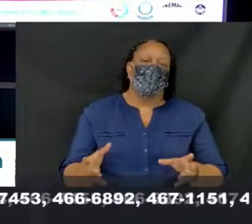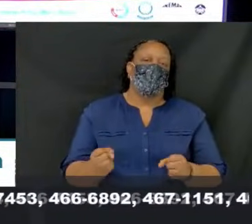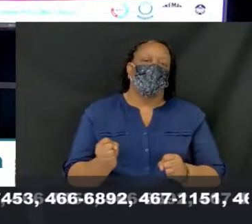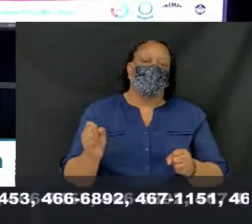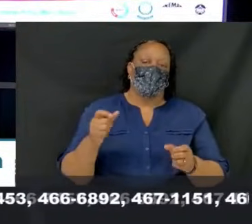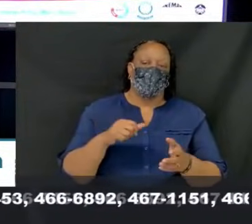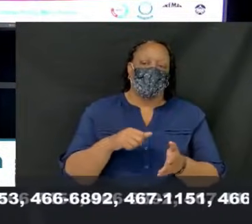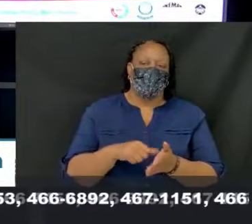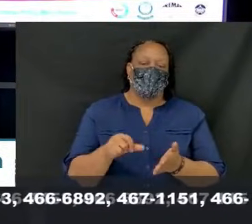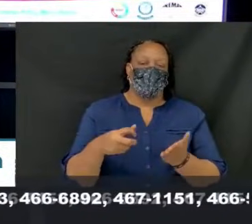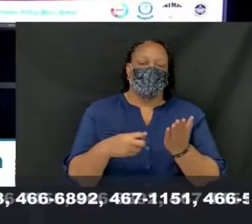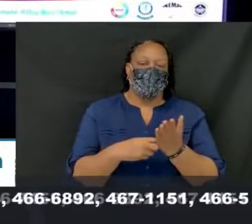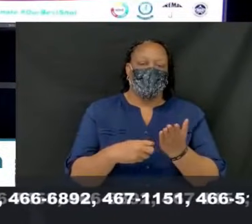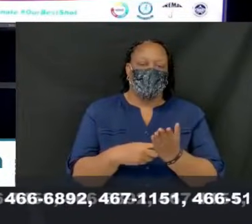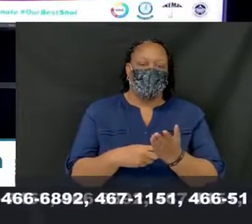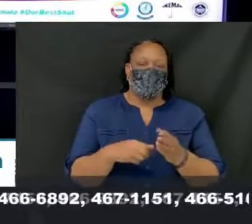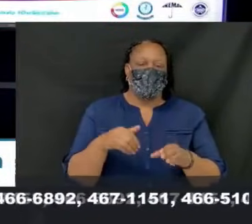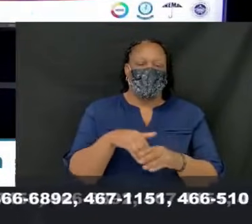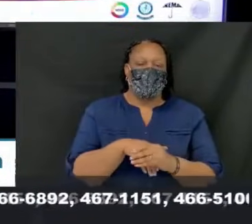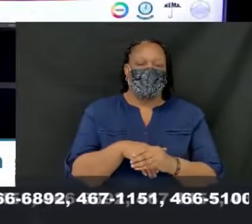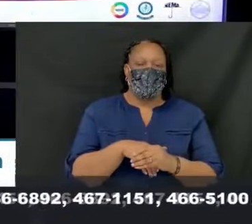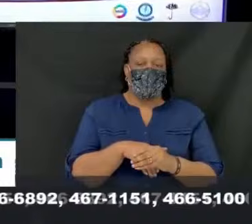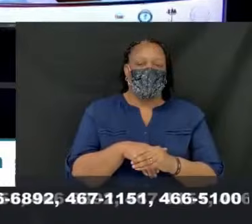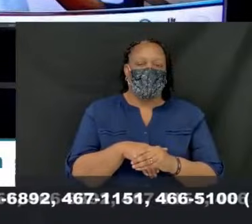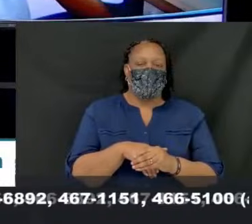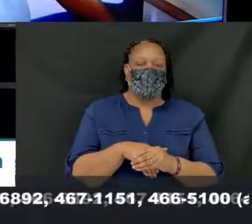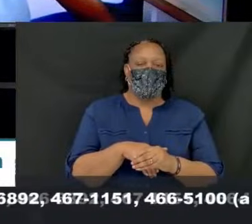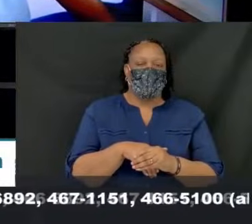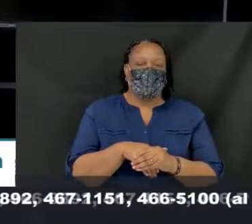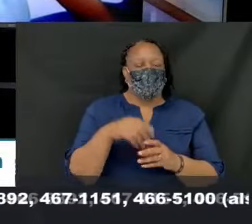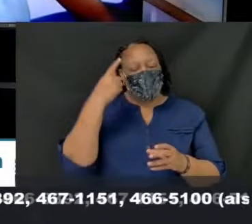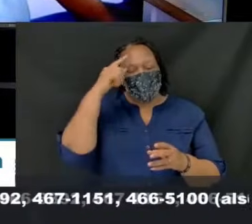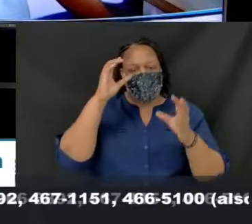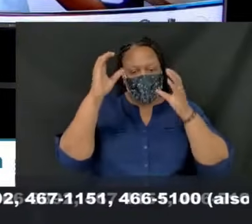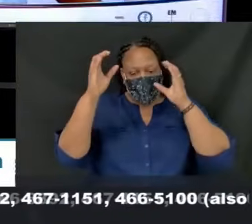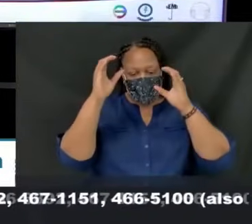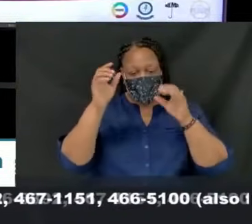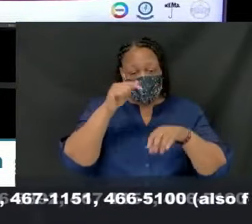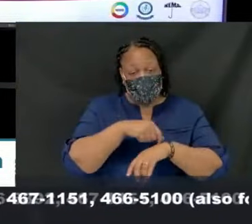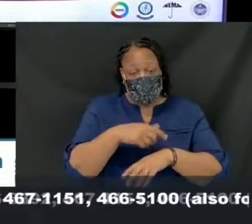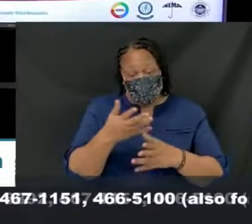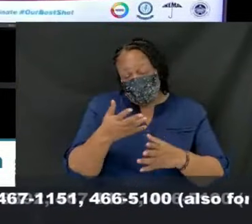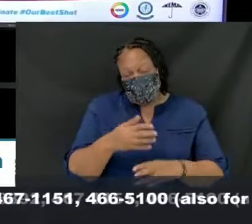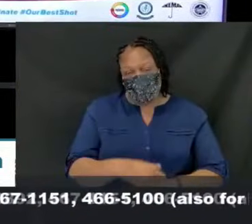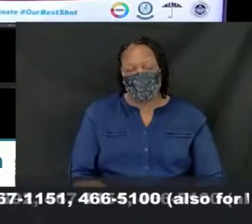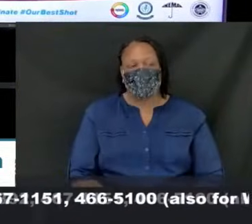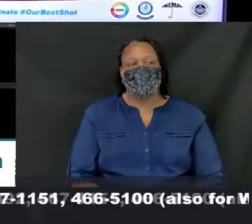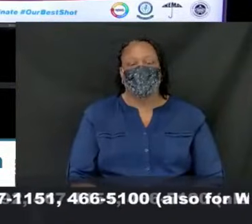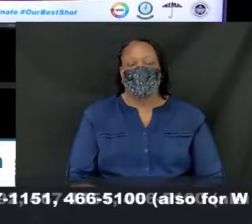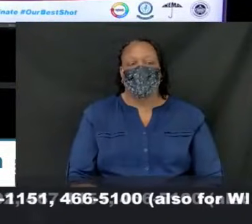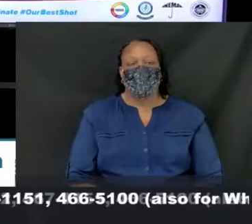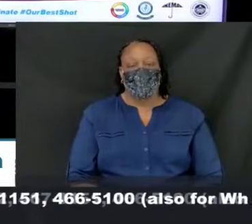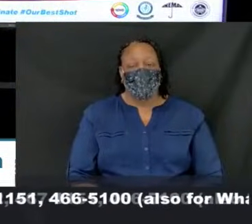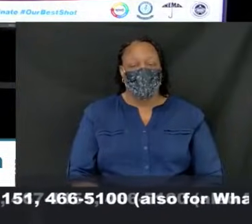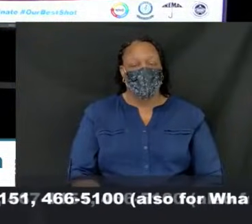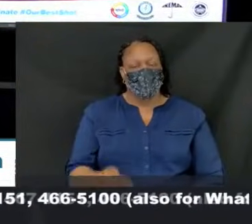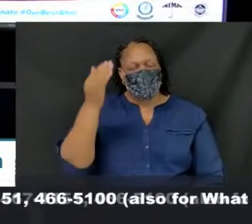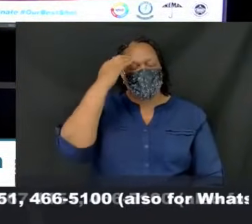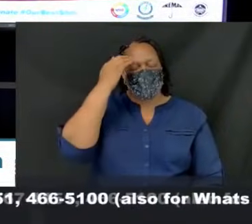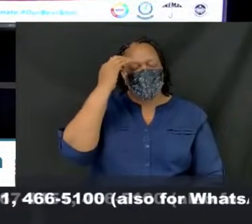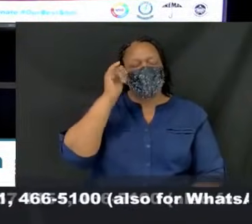Thank you, Mr. Williams, and that's a very good concern that was raised. And yes, we are cognizant of that